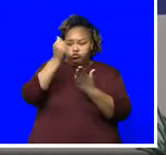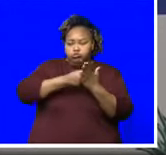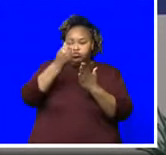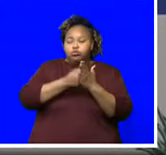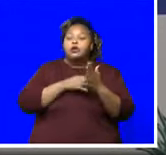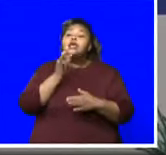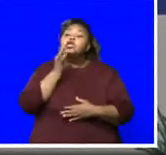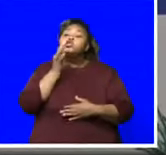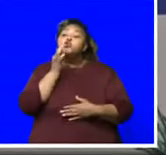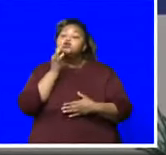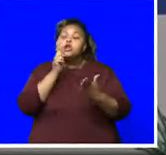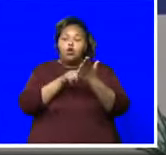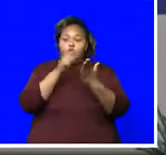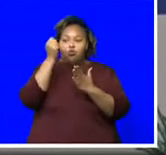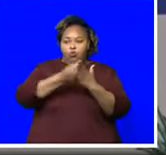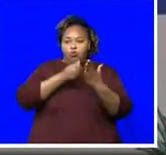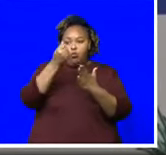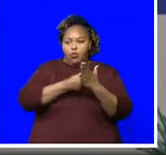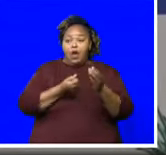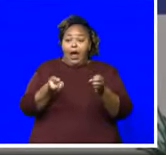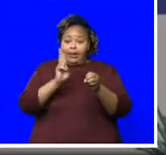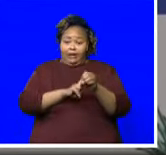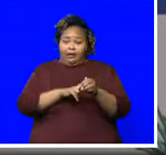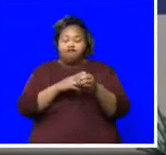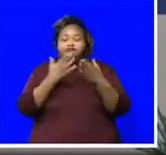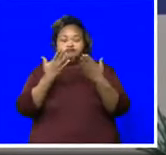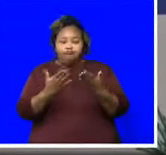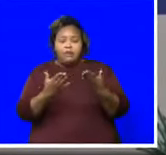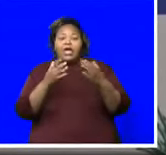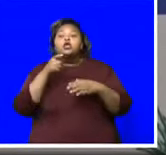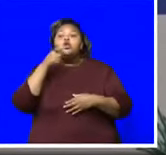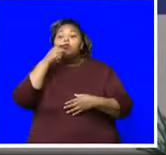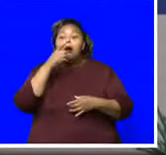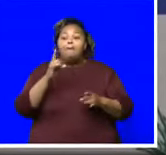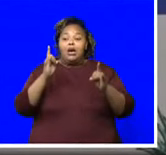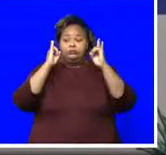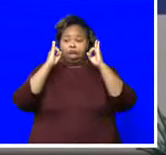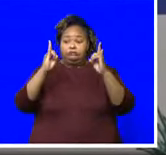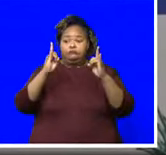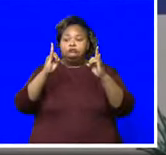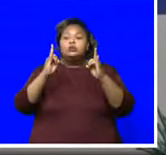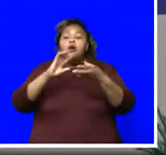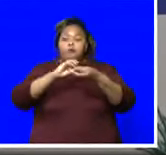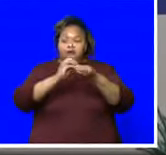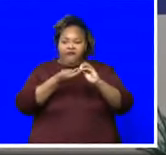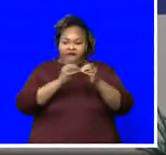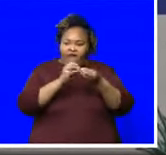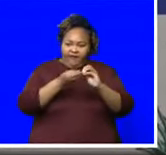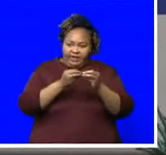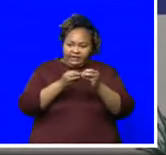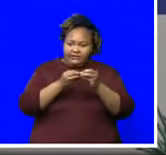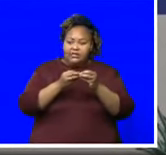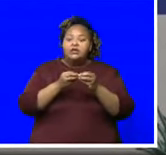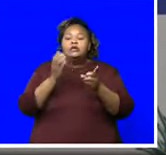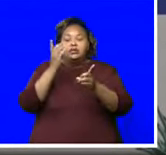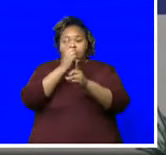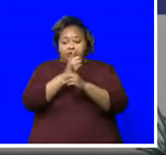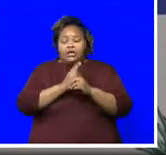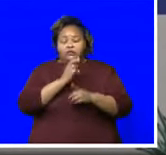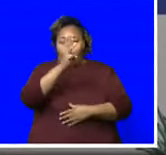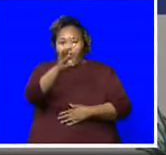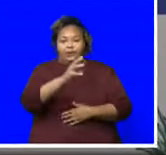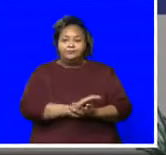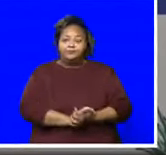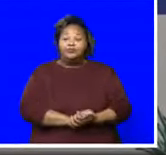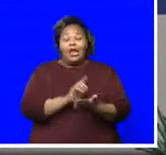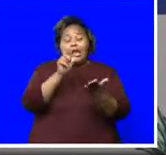the ongoing rehabilitation of the Somhlolo National Stadium, amongst others. These bills